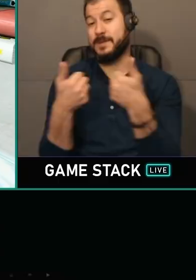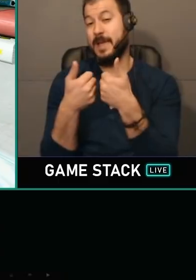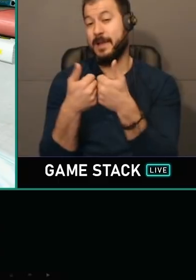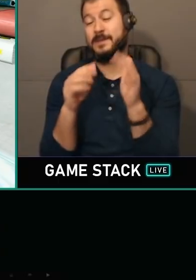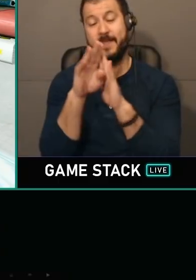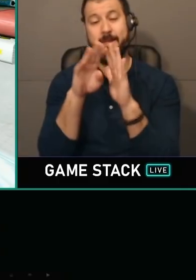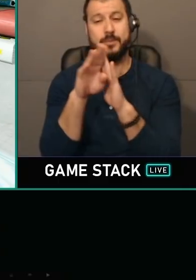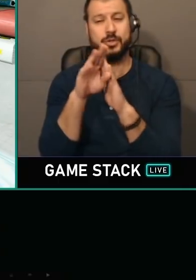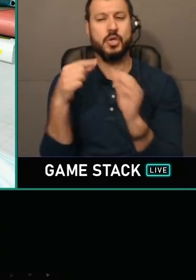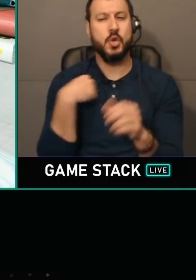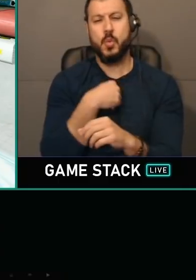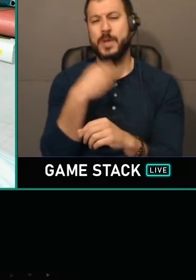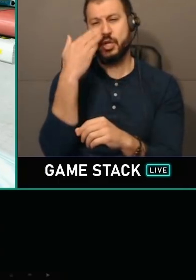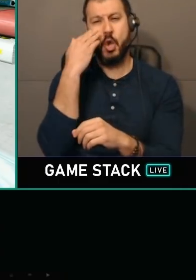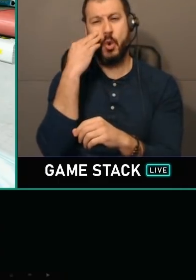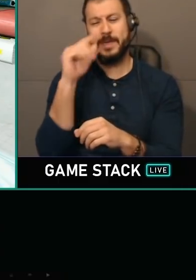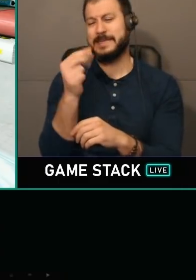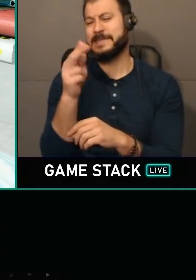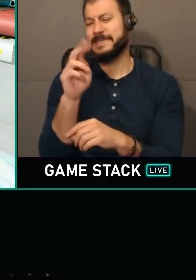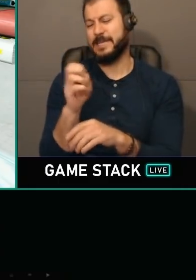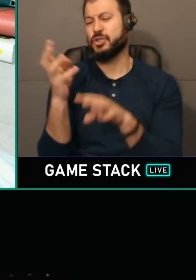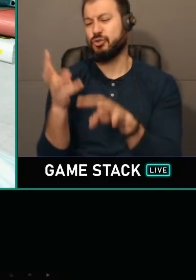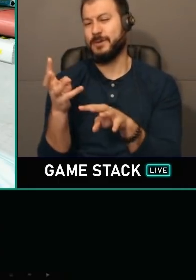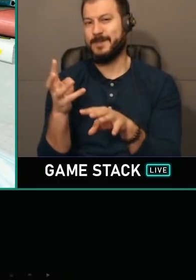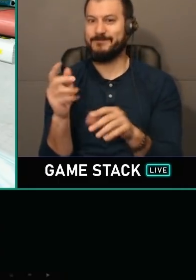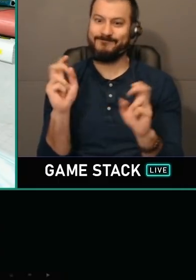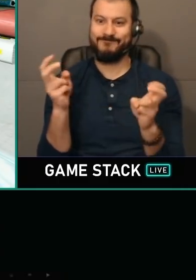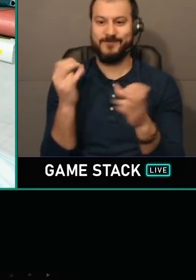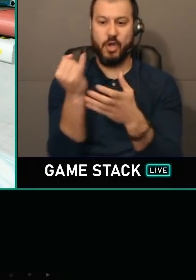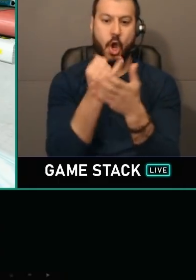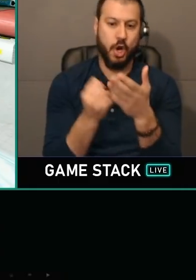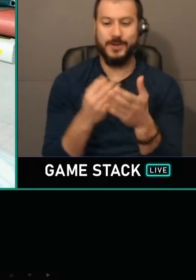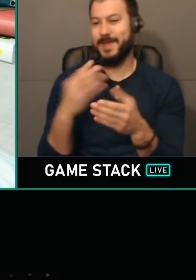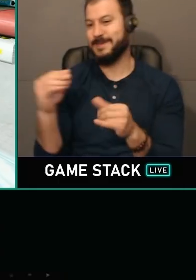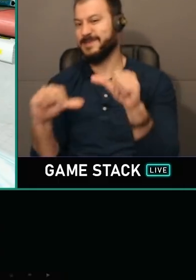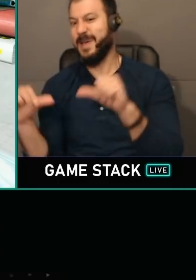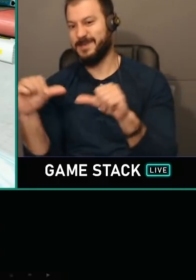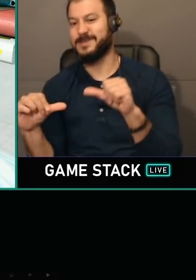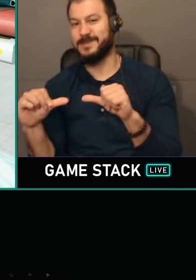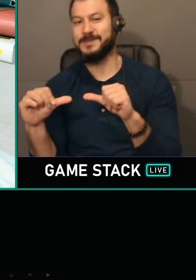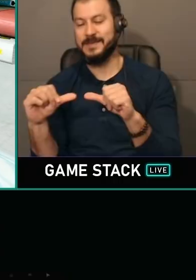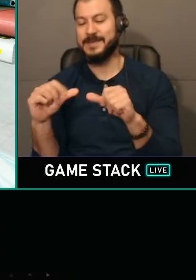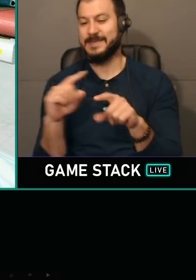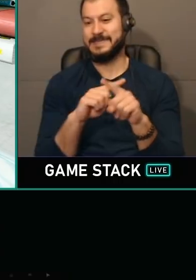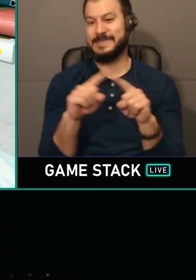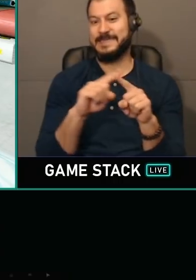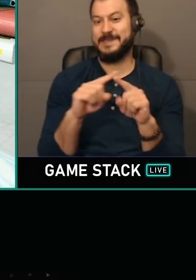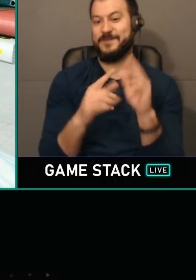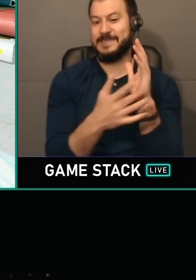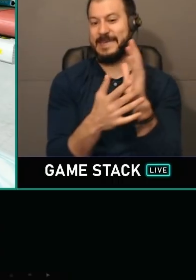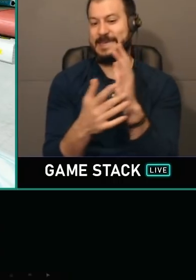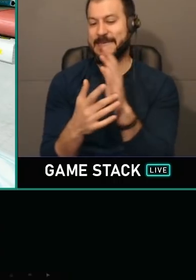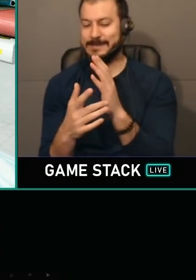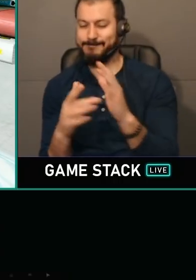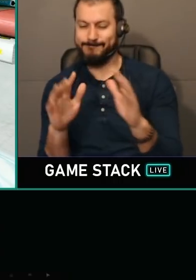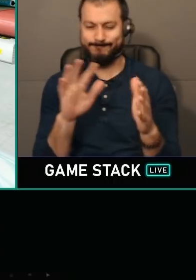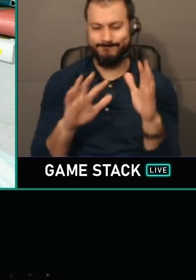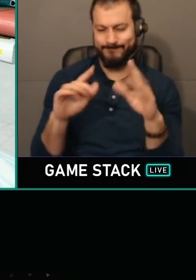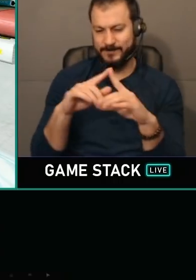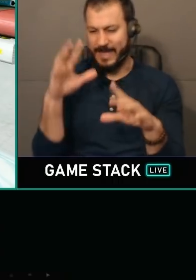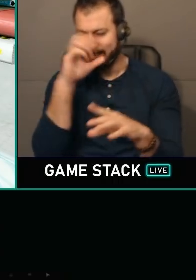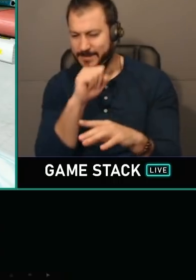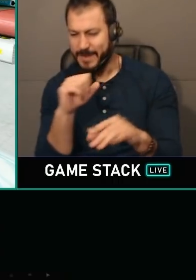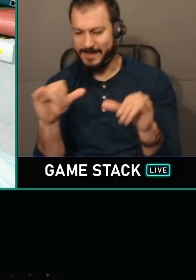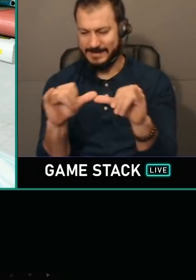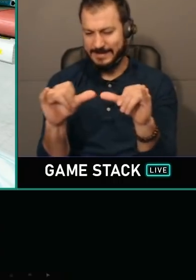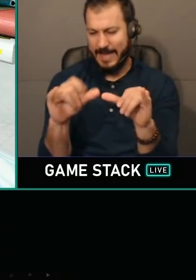we know that texture streaming is as much art as it is science. Various techniques are used to estimate scene visibility and size for